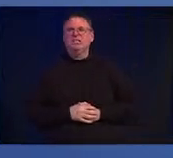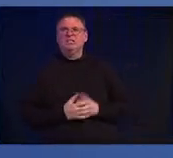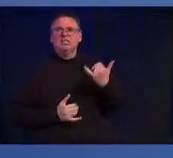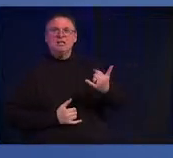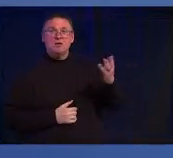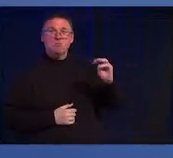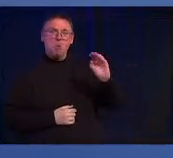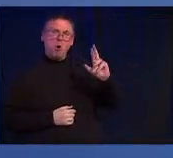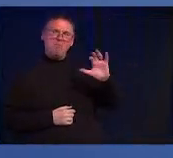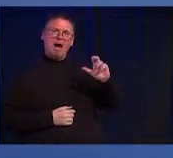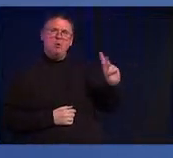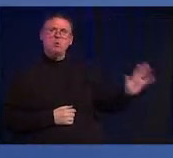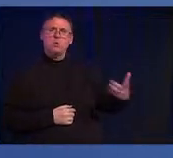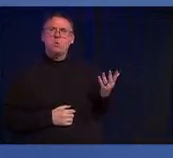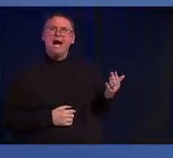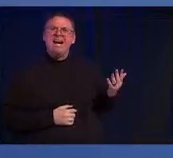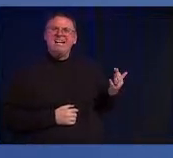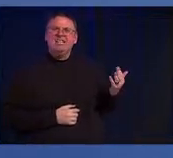Rainwater.